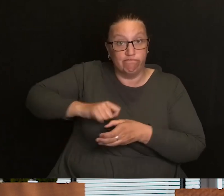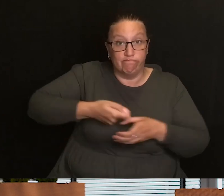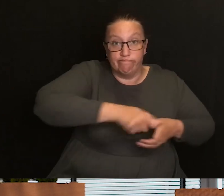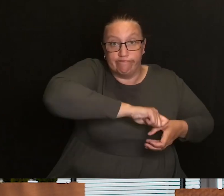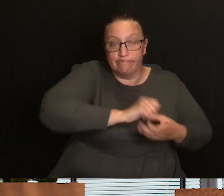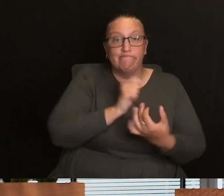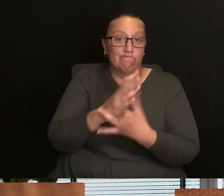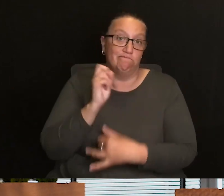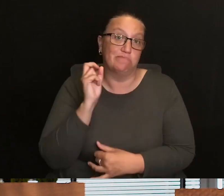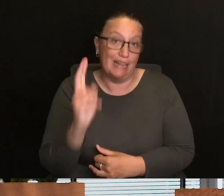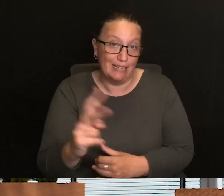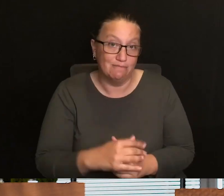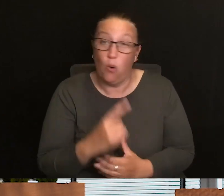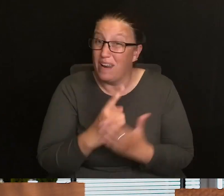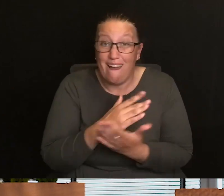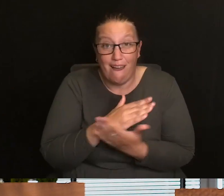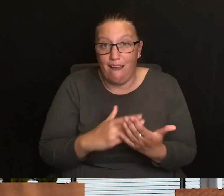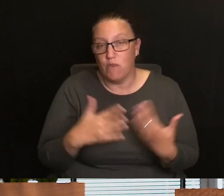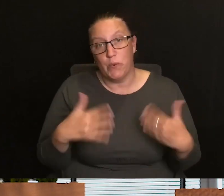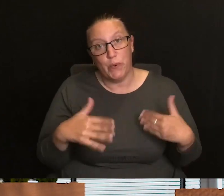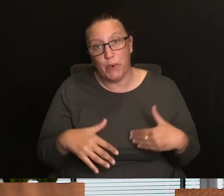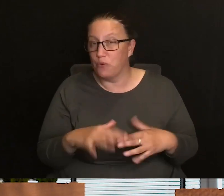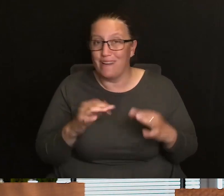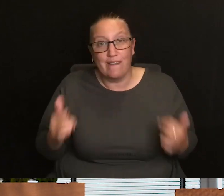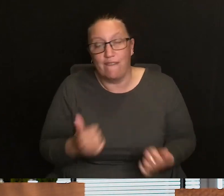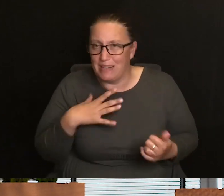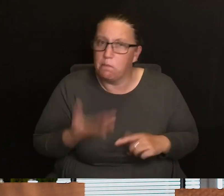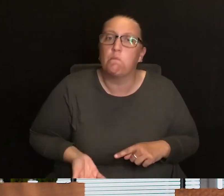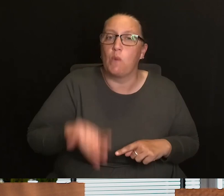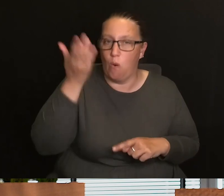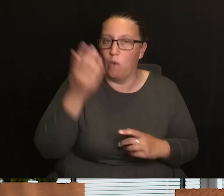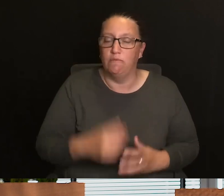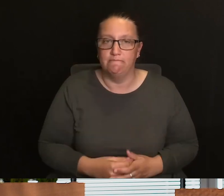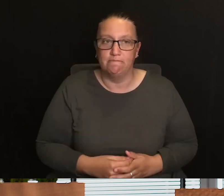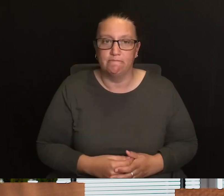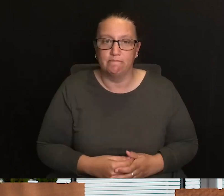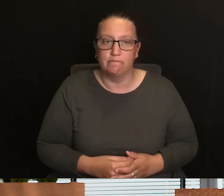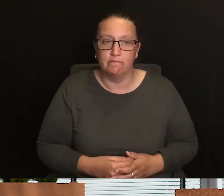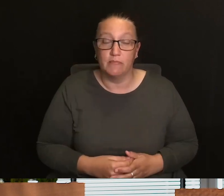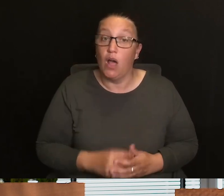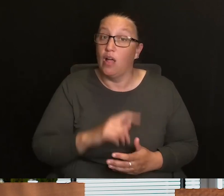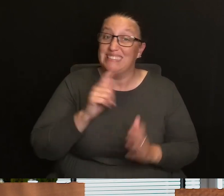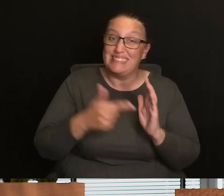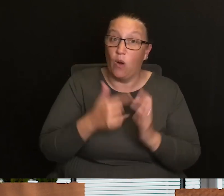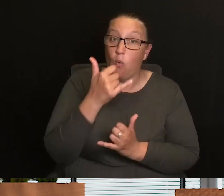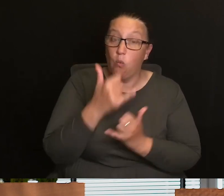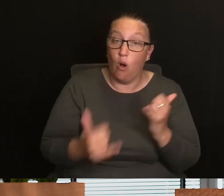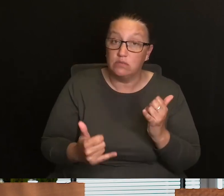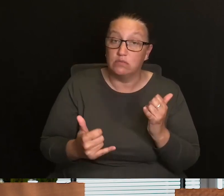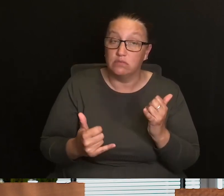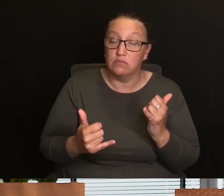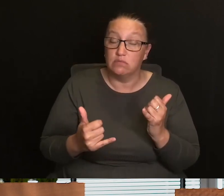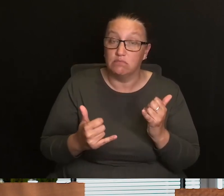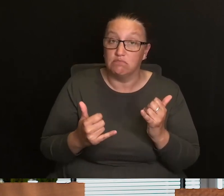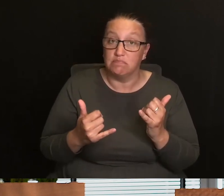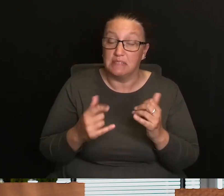our communities. Bowel cancer is the second deadliest cancer in Australia and the third most diagnosed cancer in our